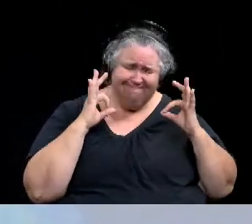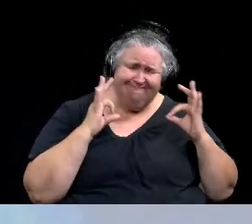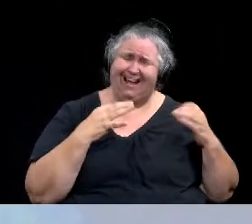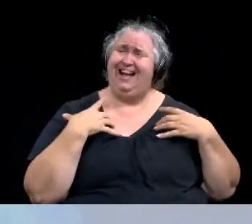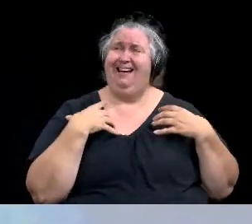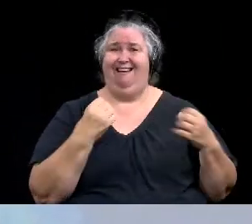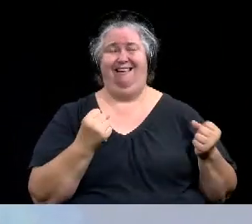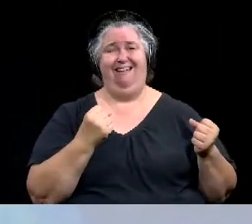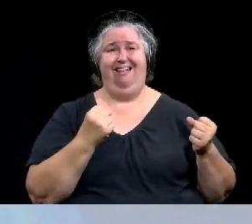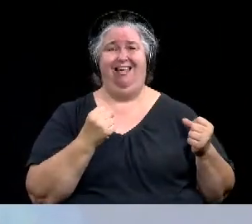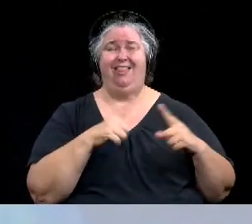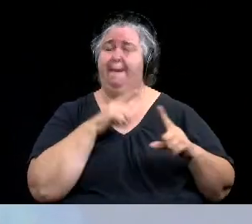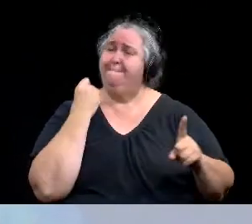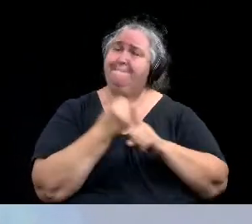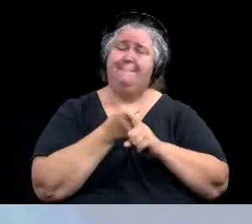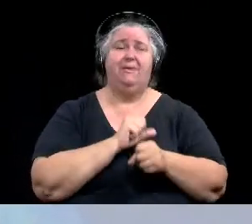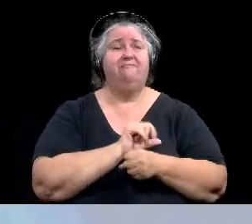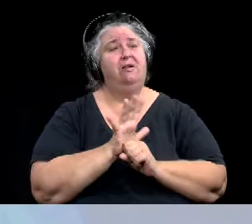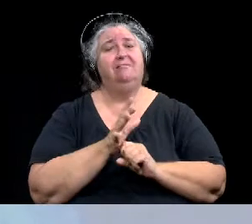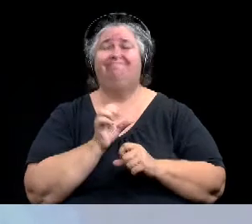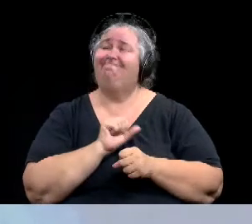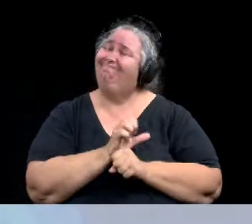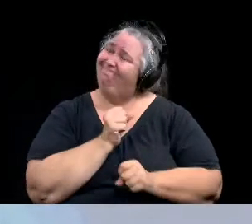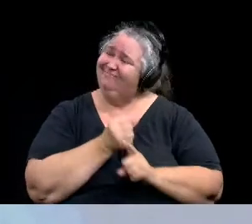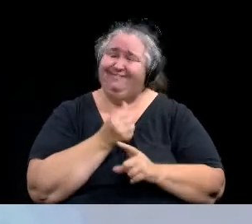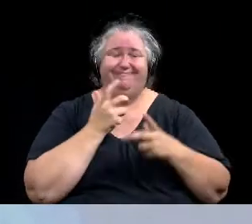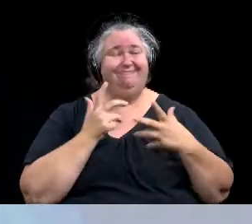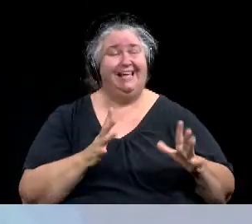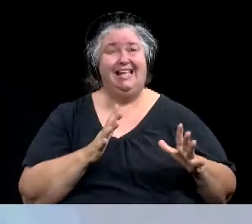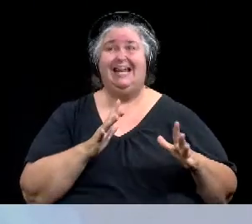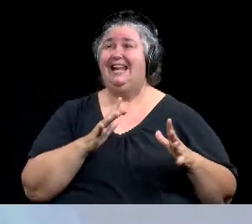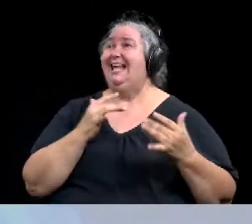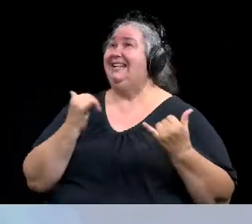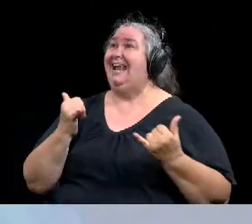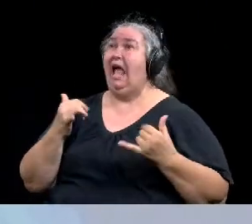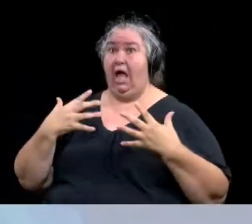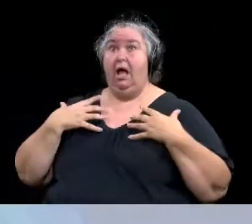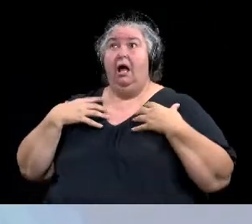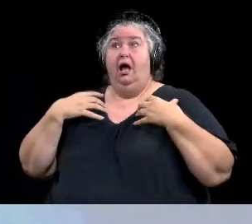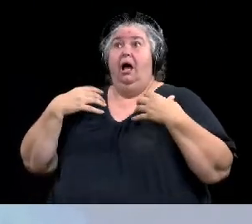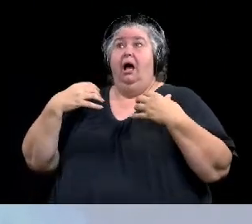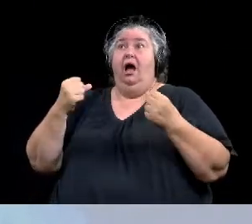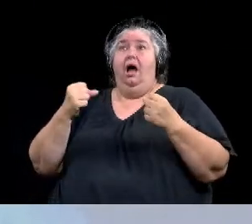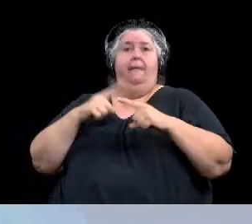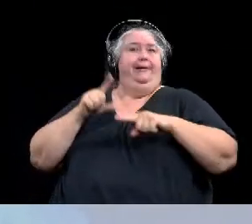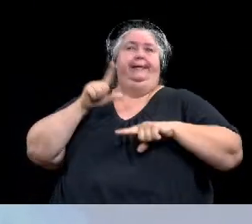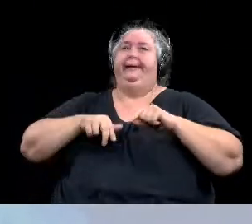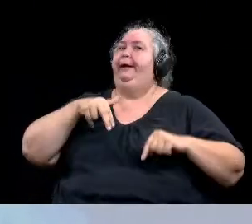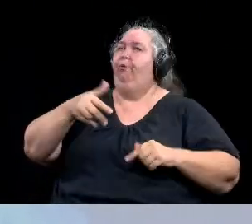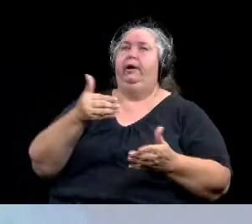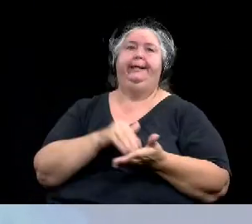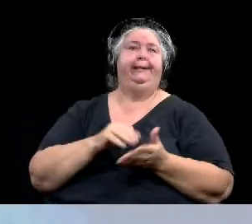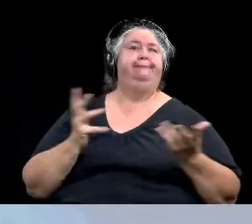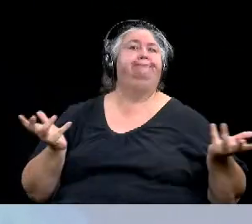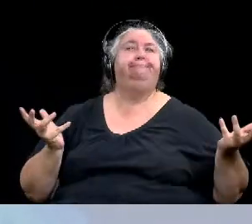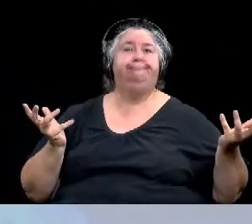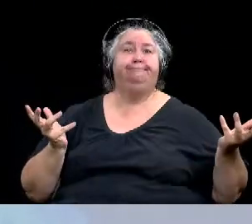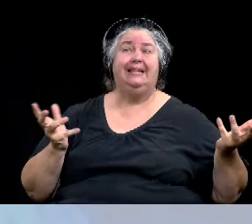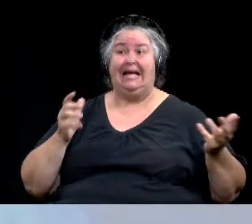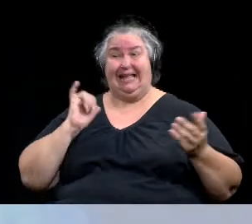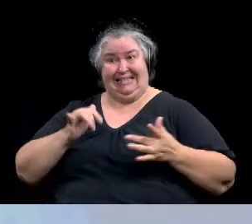and be able to do the things that he once did. And so this is a terrible disease.